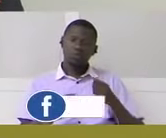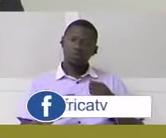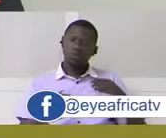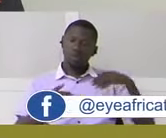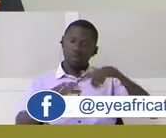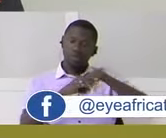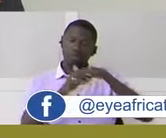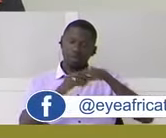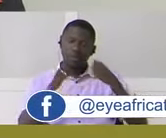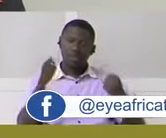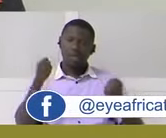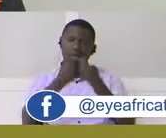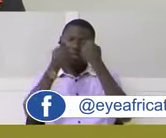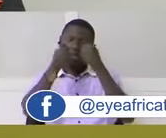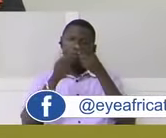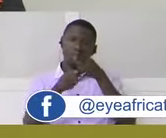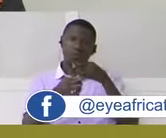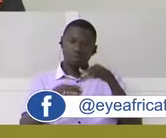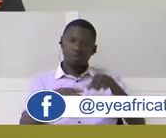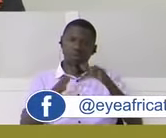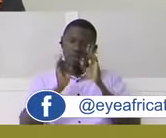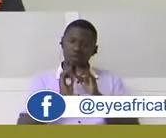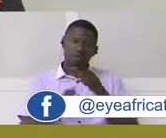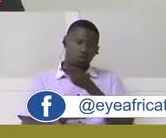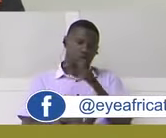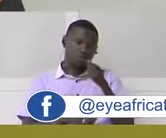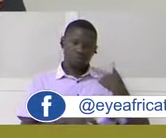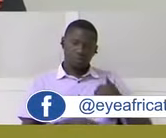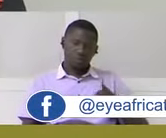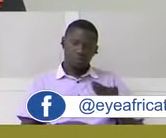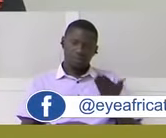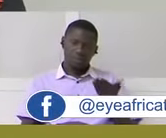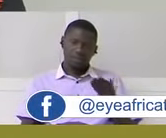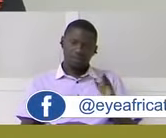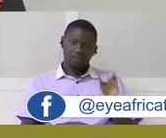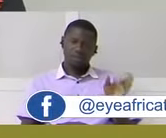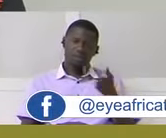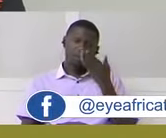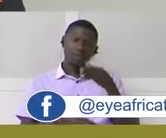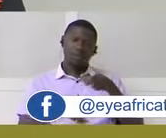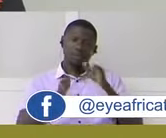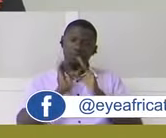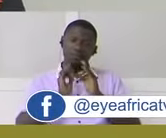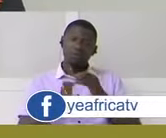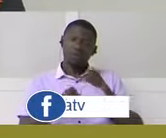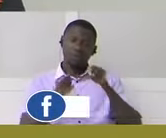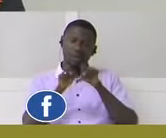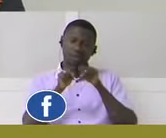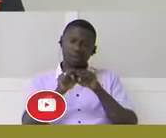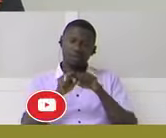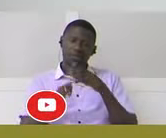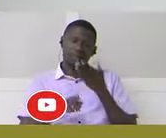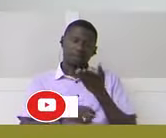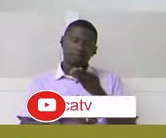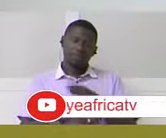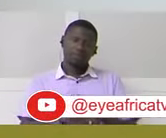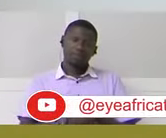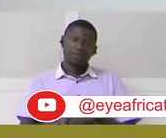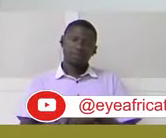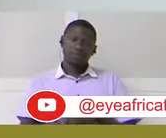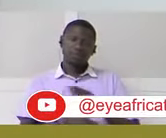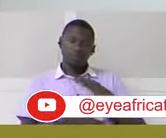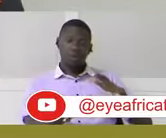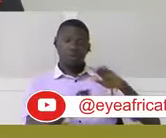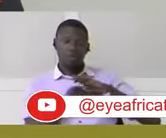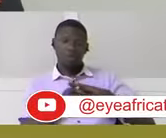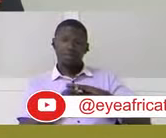do. For ye tombo no purka omolu samba mene tata accident yungko no purke samba dulato bang. We have received evidence that there were other